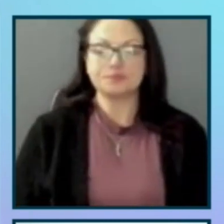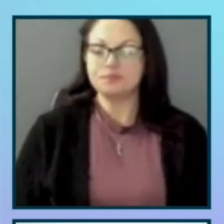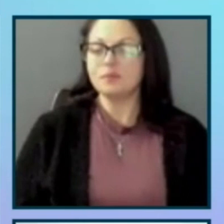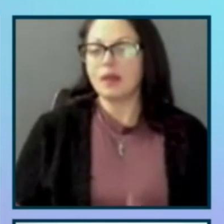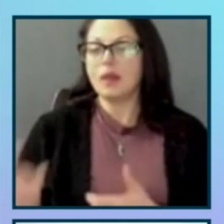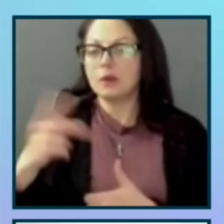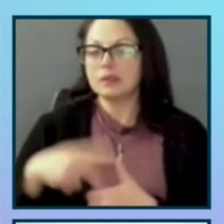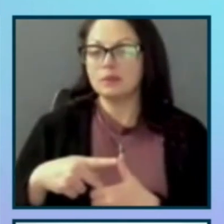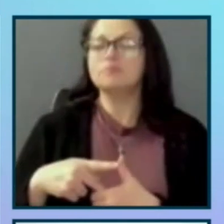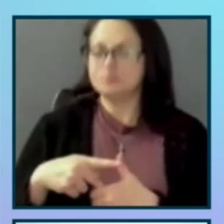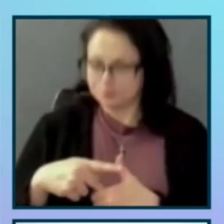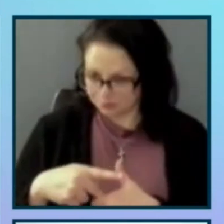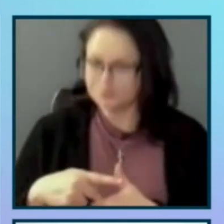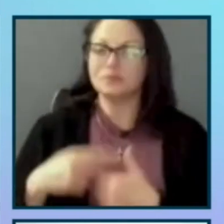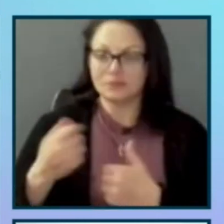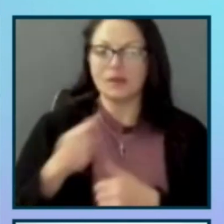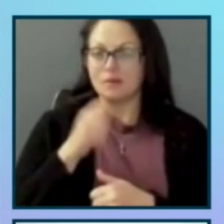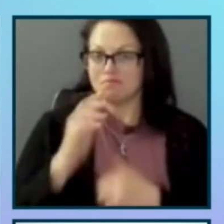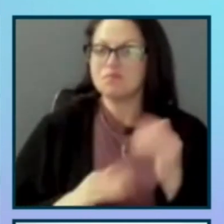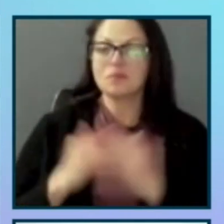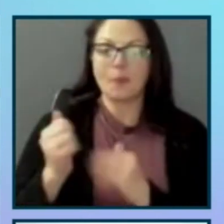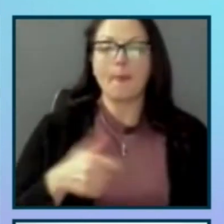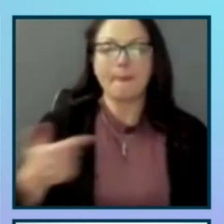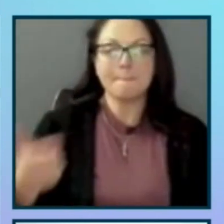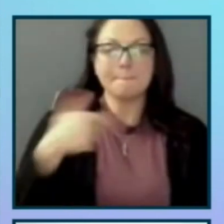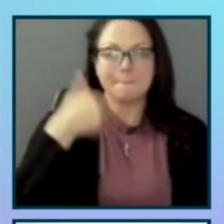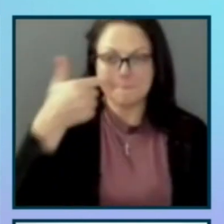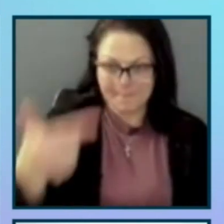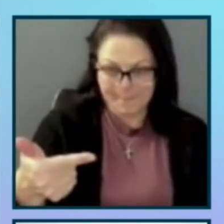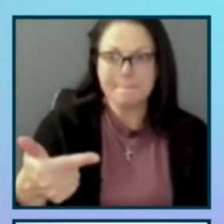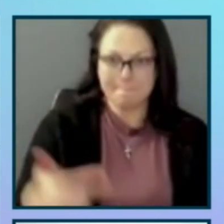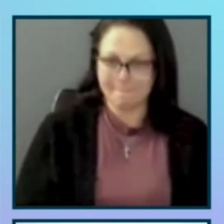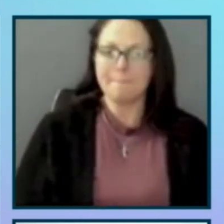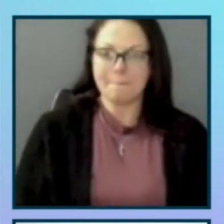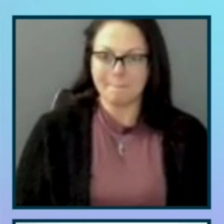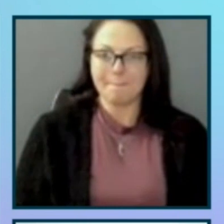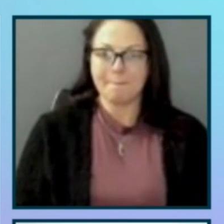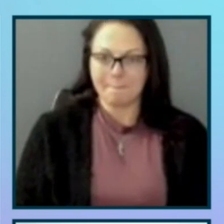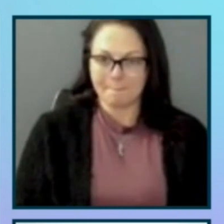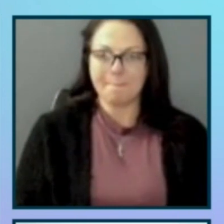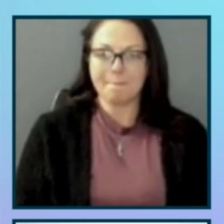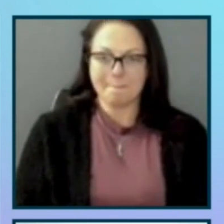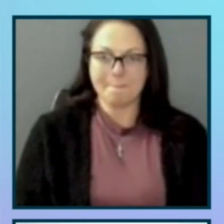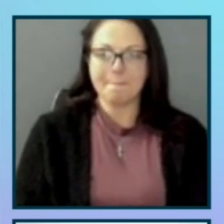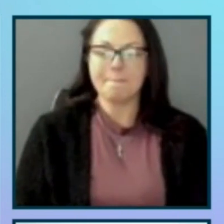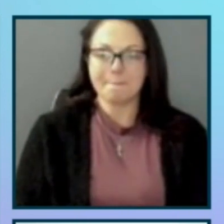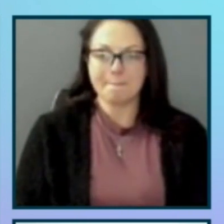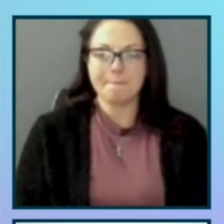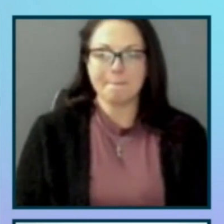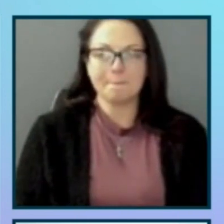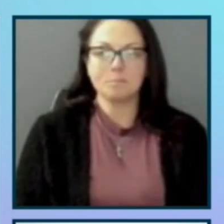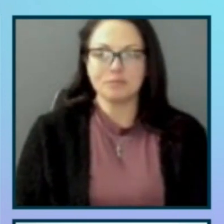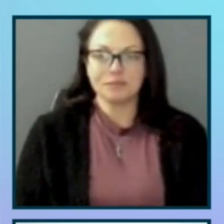always as comfortable voicing off those screen reader commands. And when that happened, we would simply just walk them through